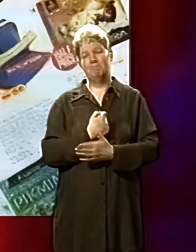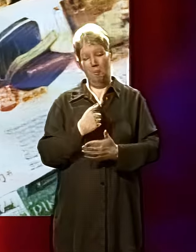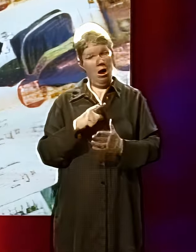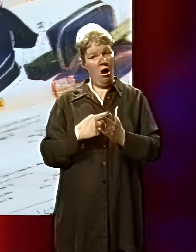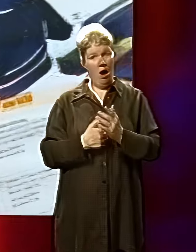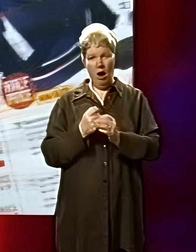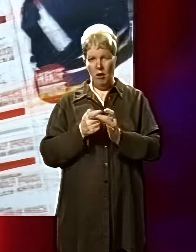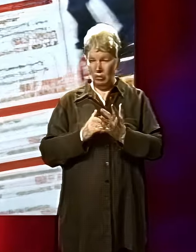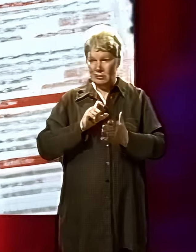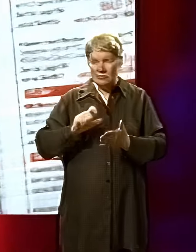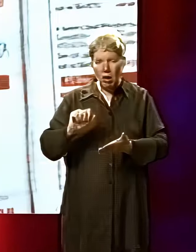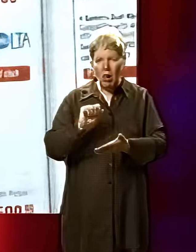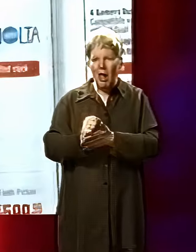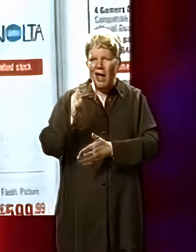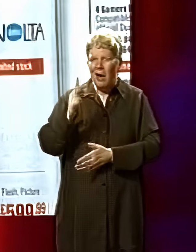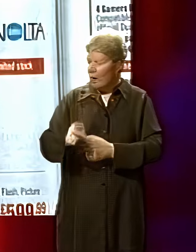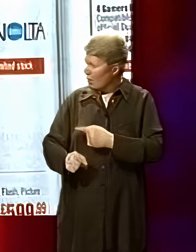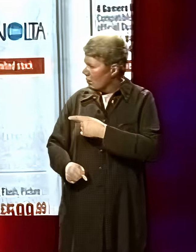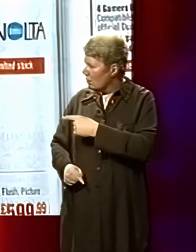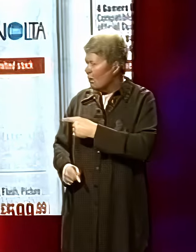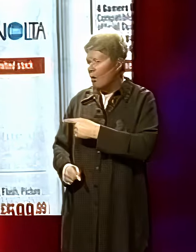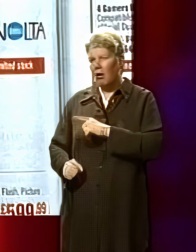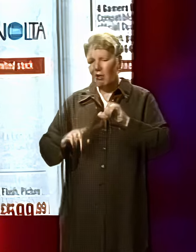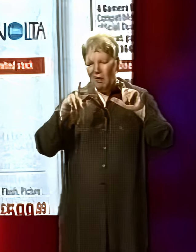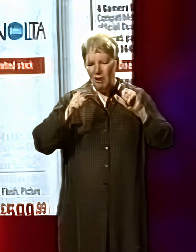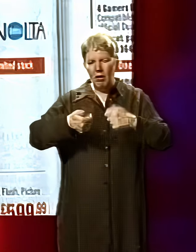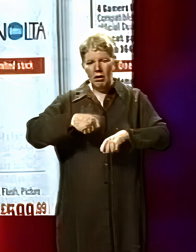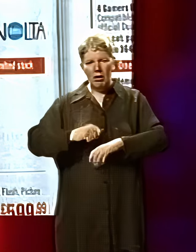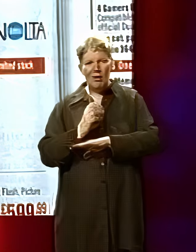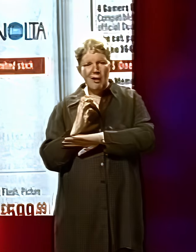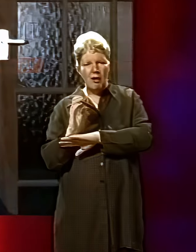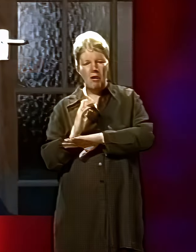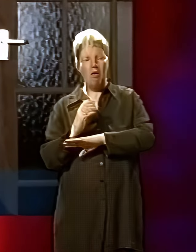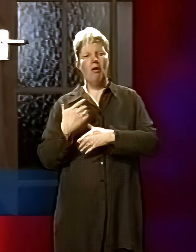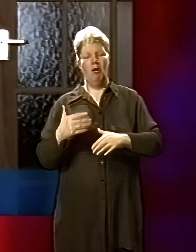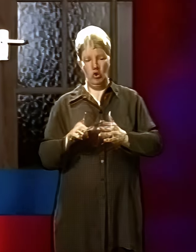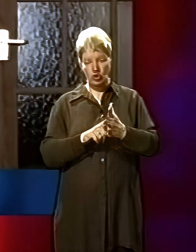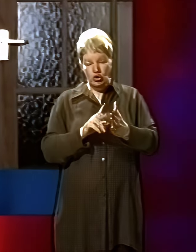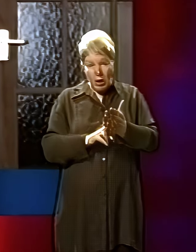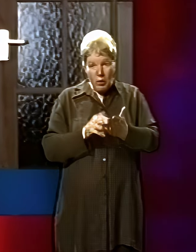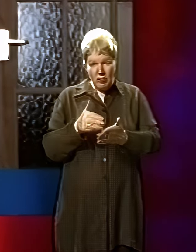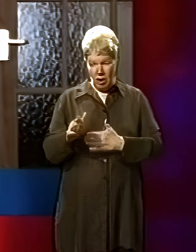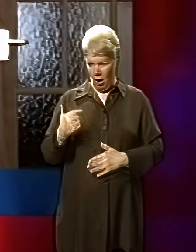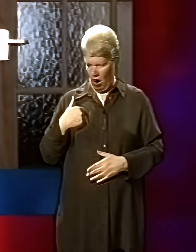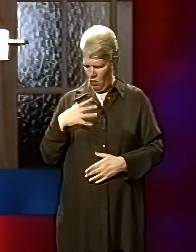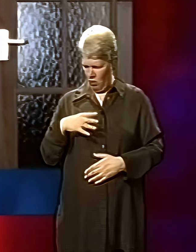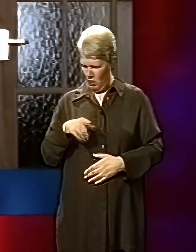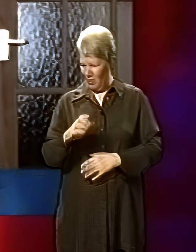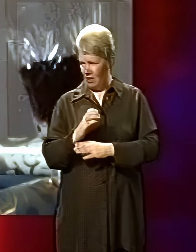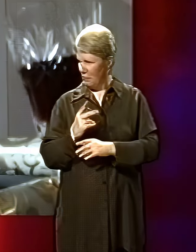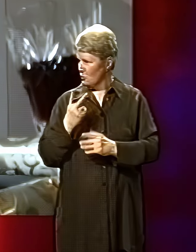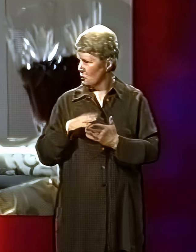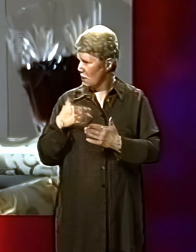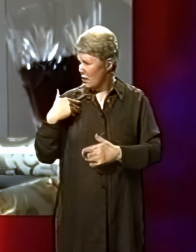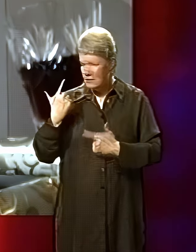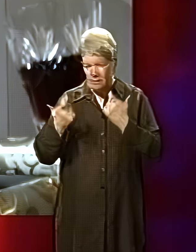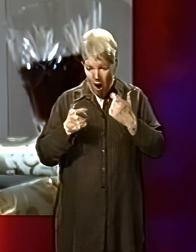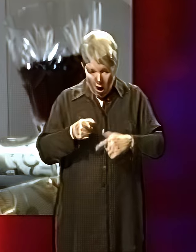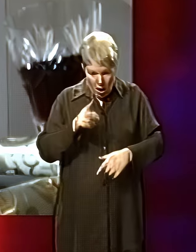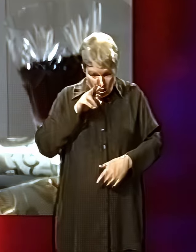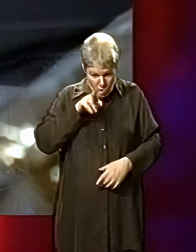from advertising the same camera again in their January sale catalogue. I've been looking for this particular camera for a couple of months, so I was